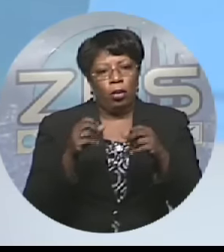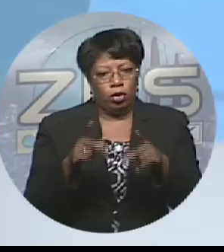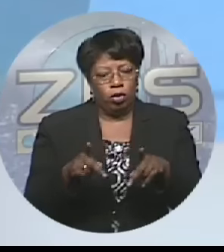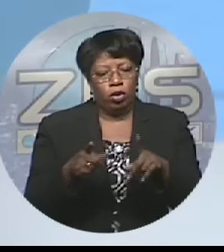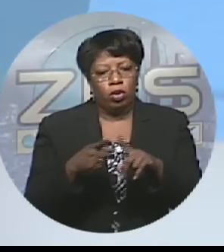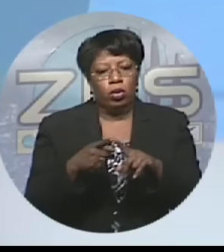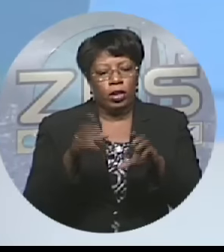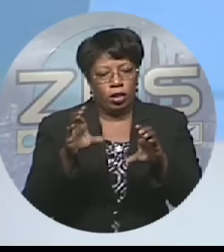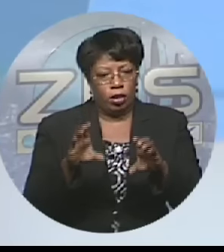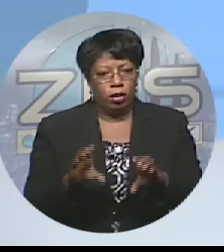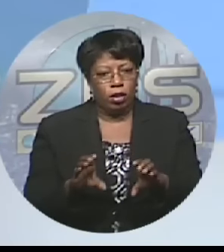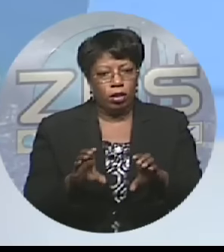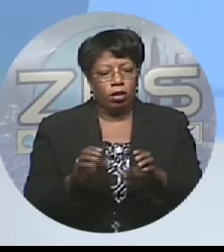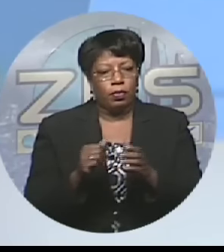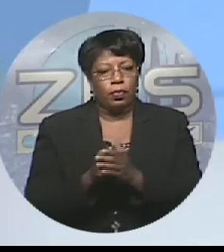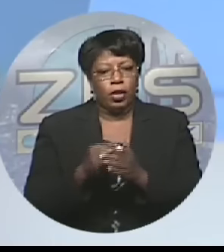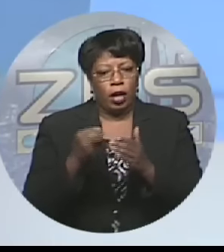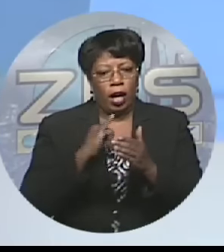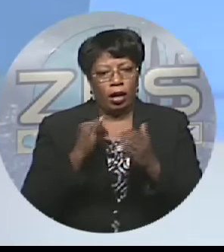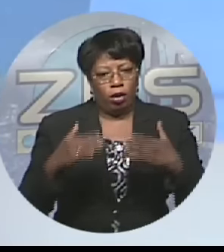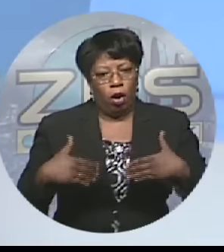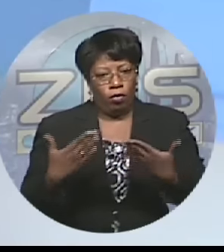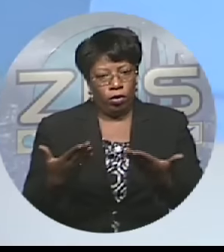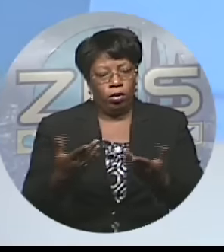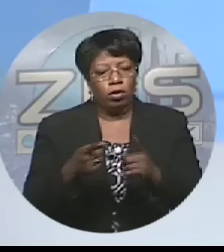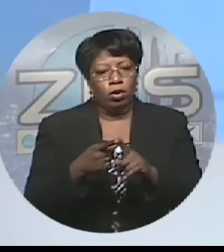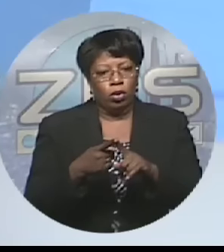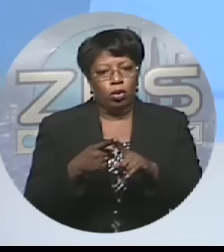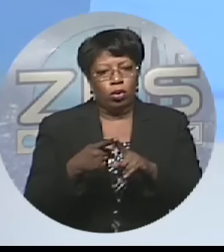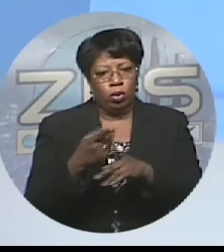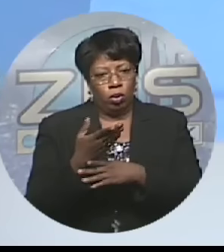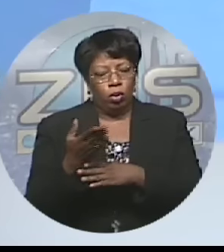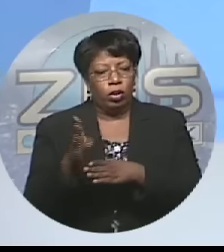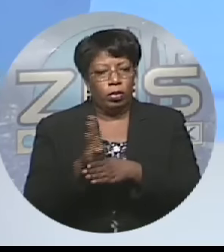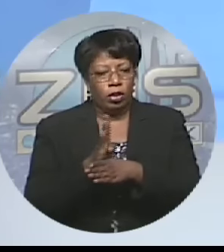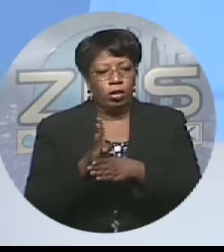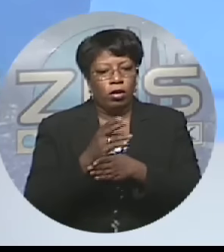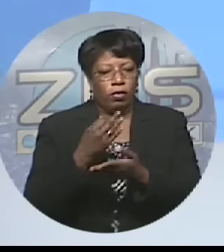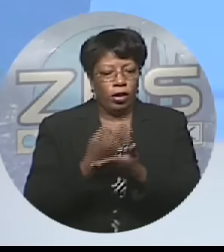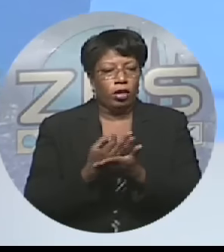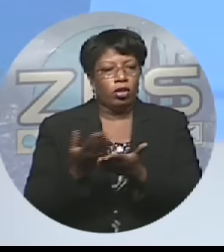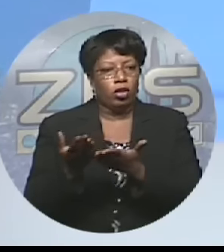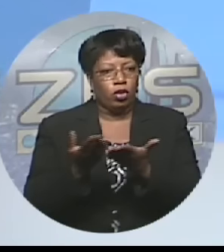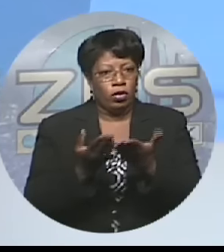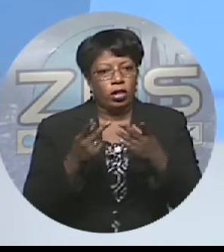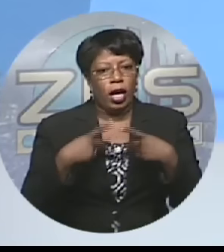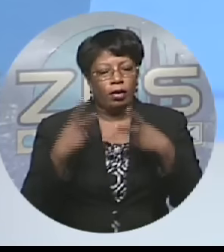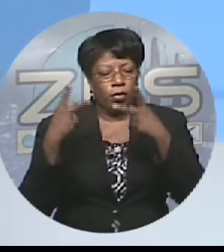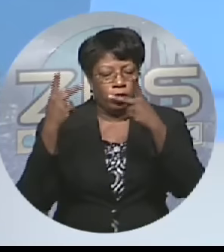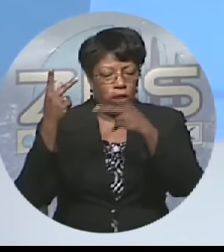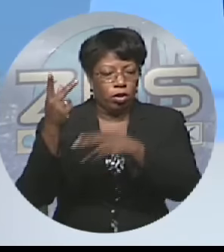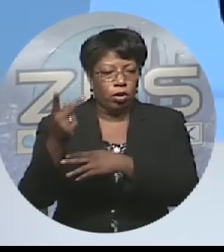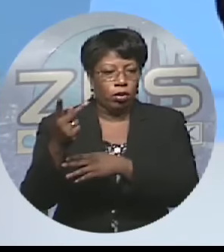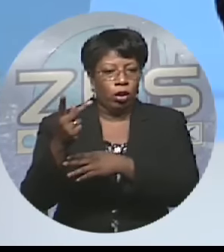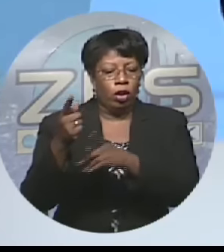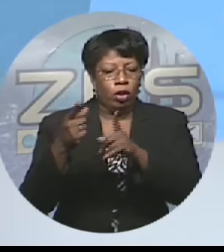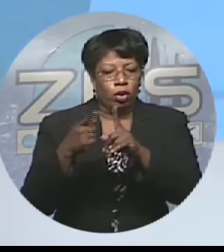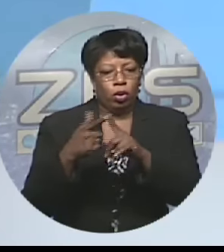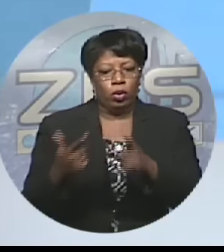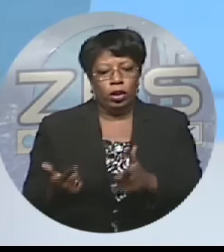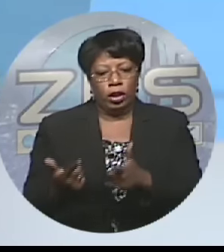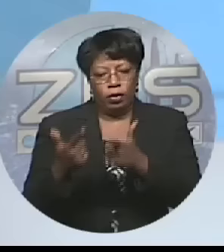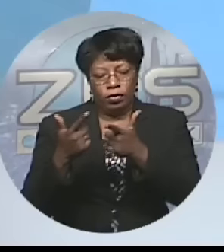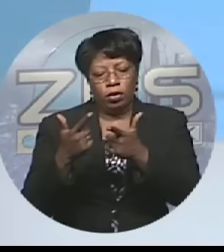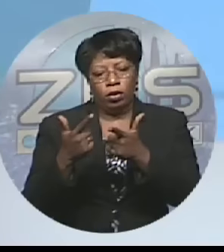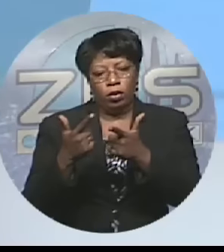citizens. And I will offer to you that the business of financial services has the potential to lift